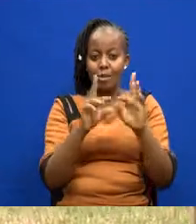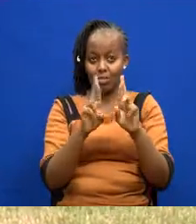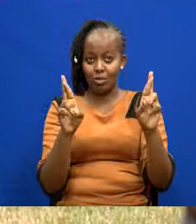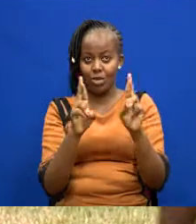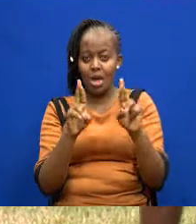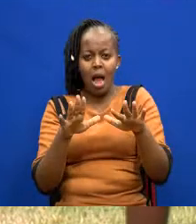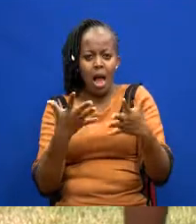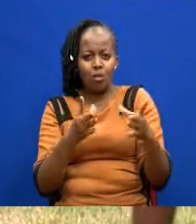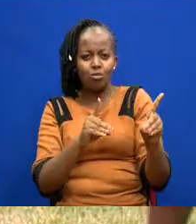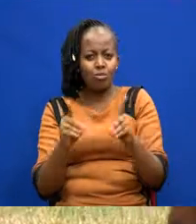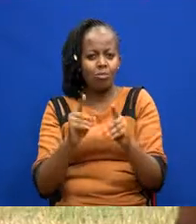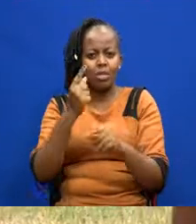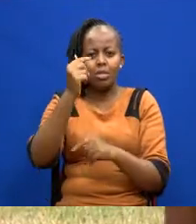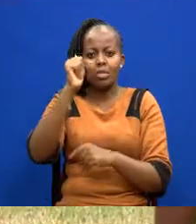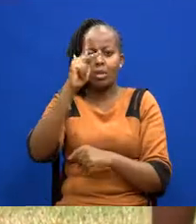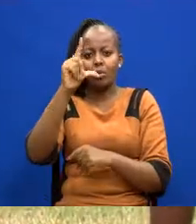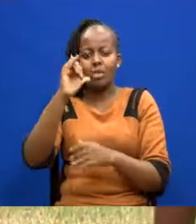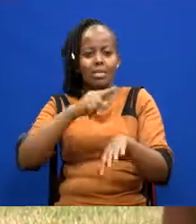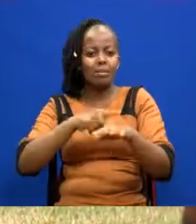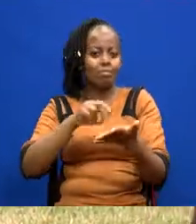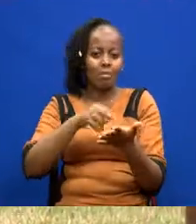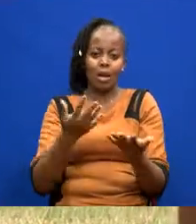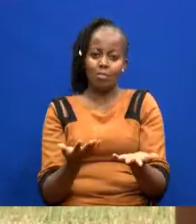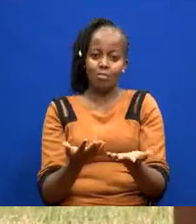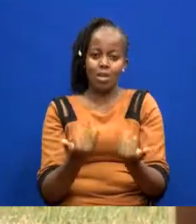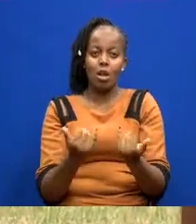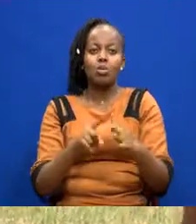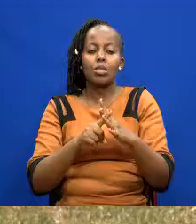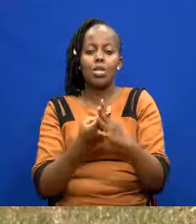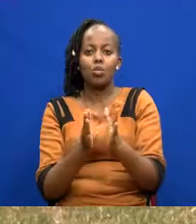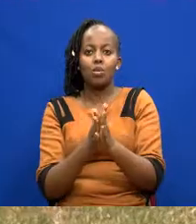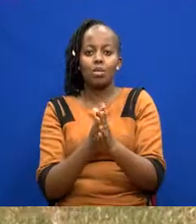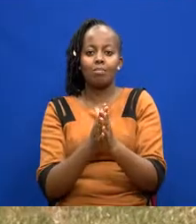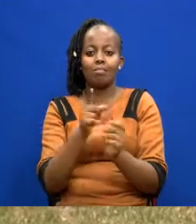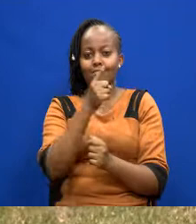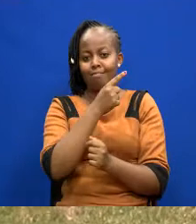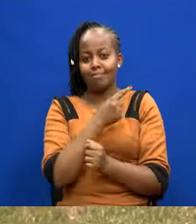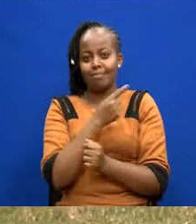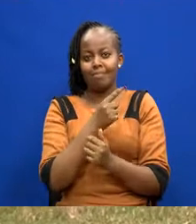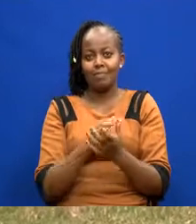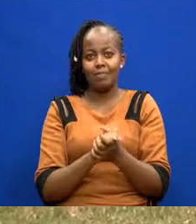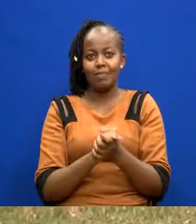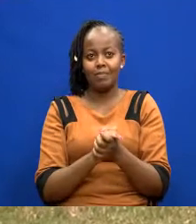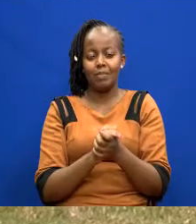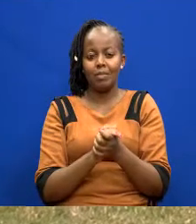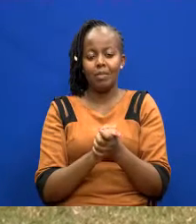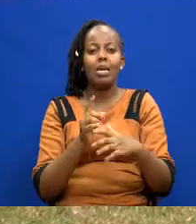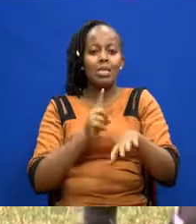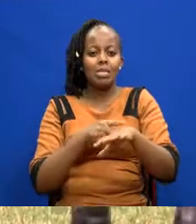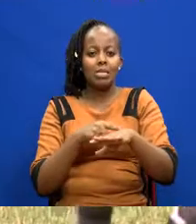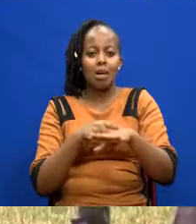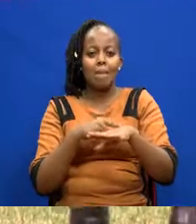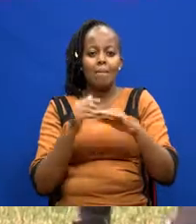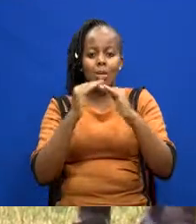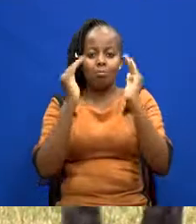this. How do you tackle when you're on your feet? We'll start with guns on feet. As soon as the